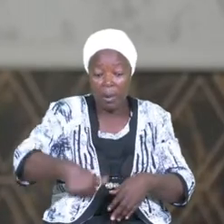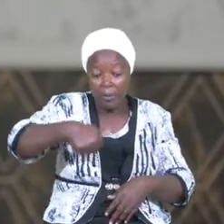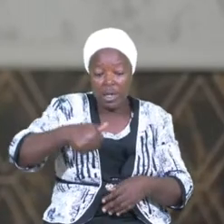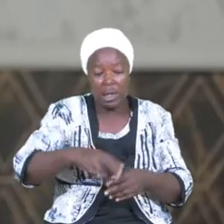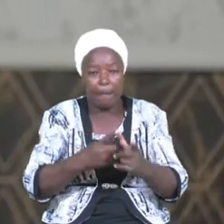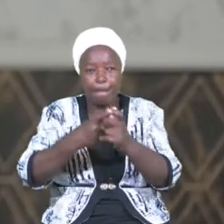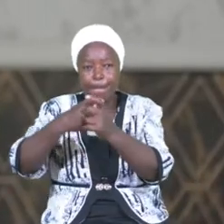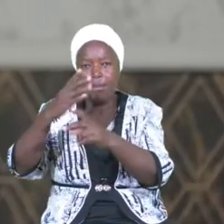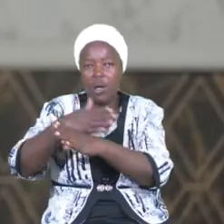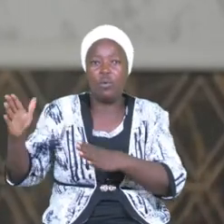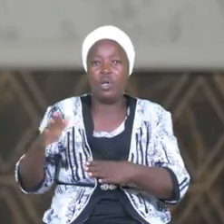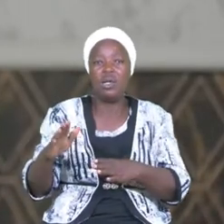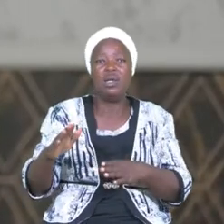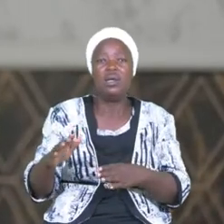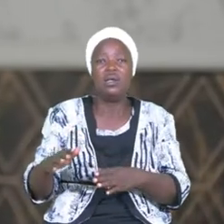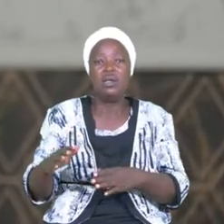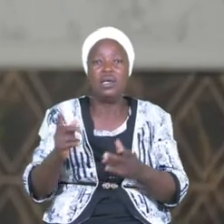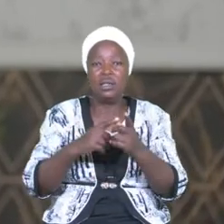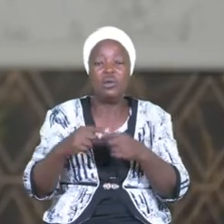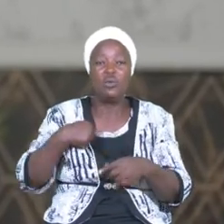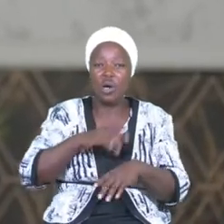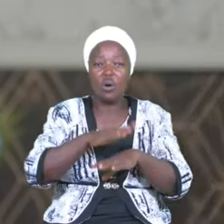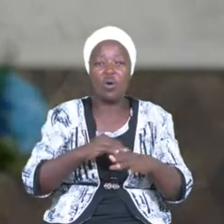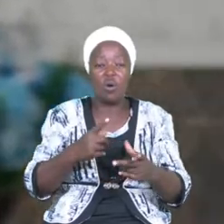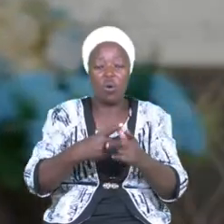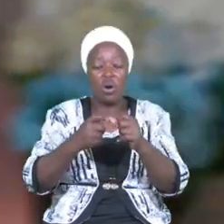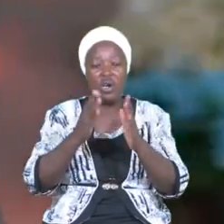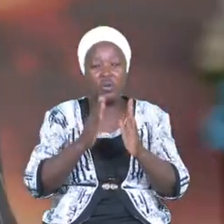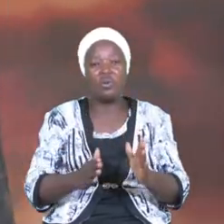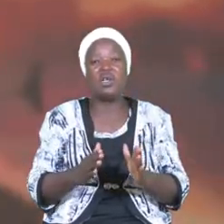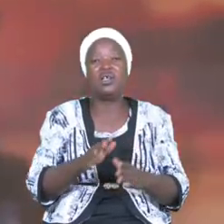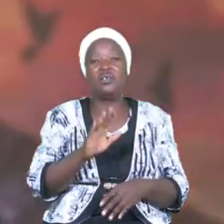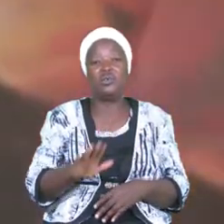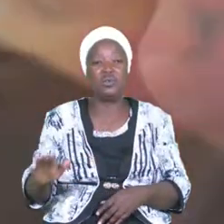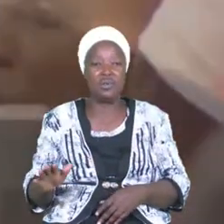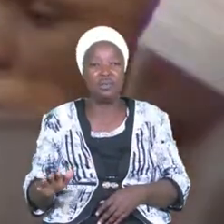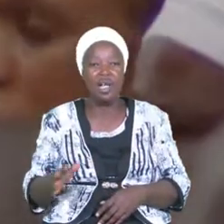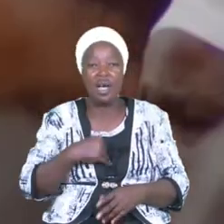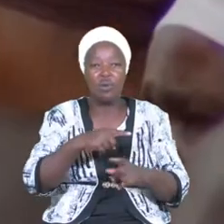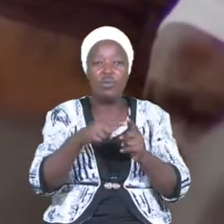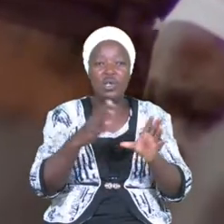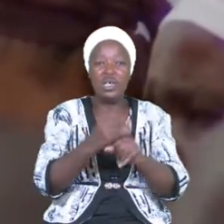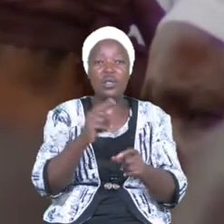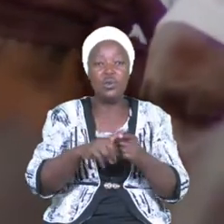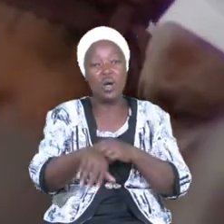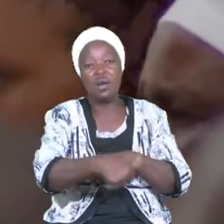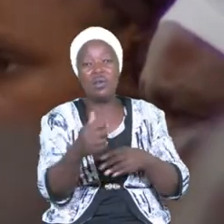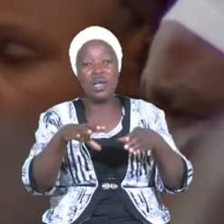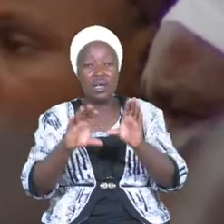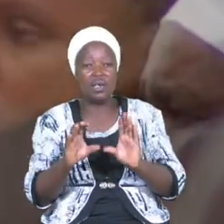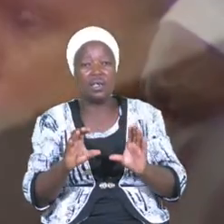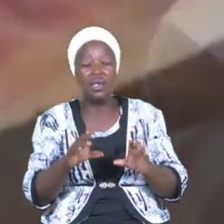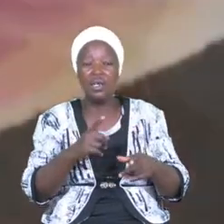became runaway children, pupils. And then when we get to another class and then we see